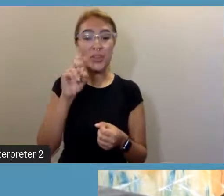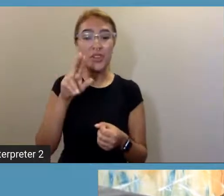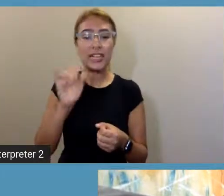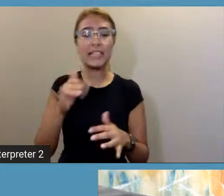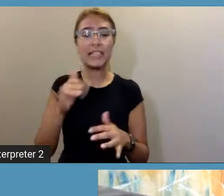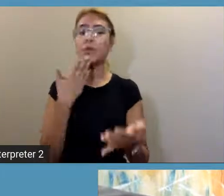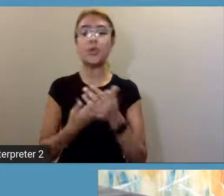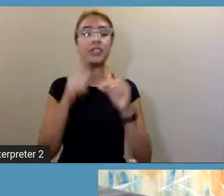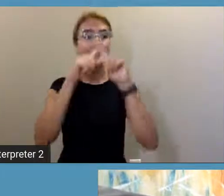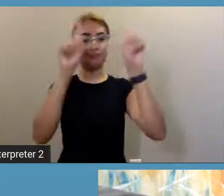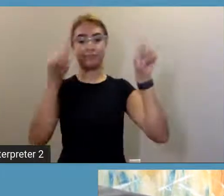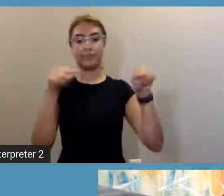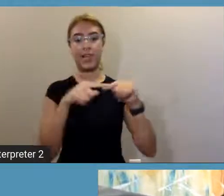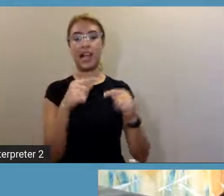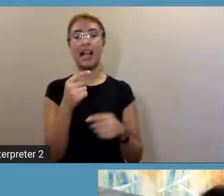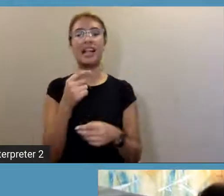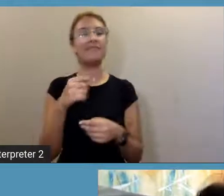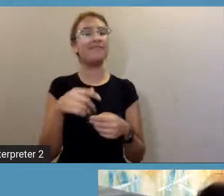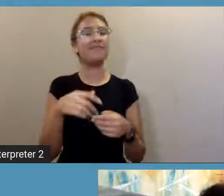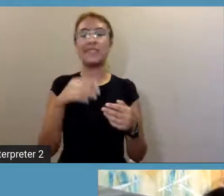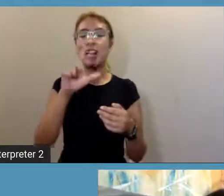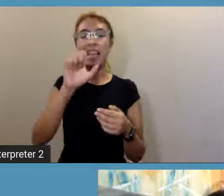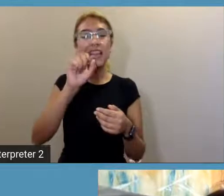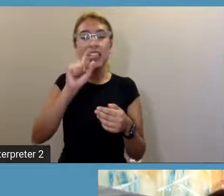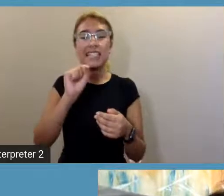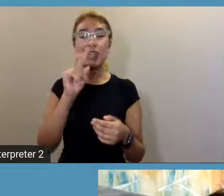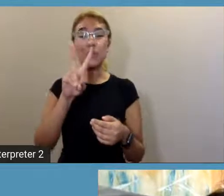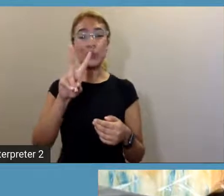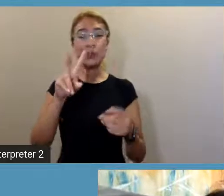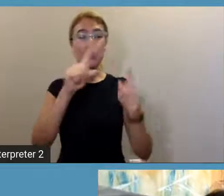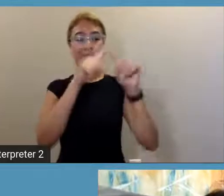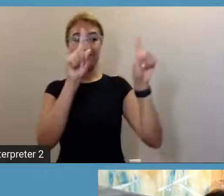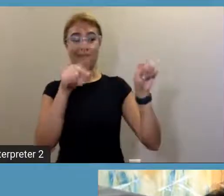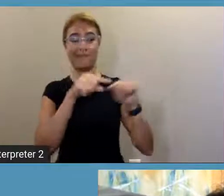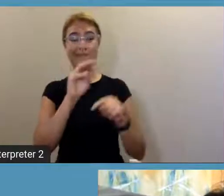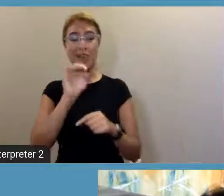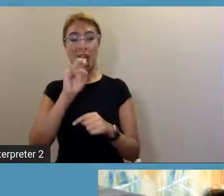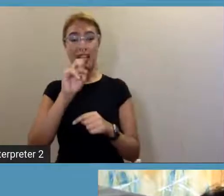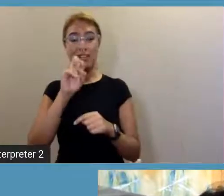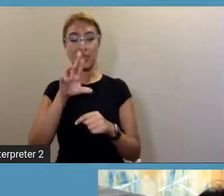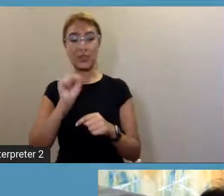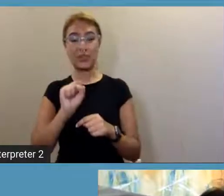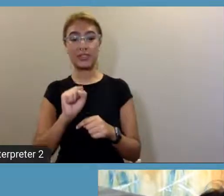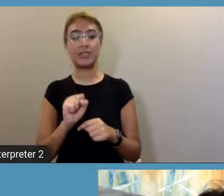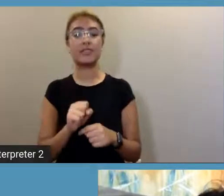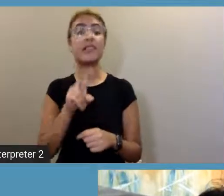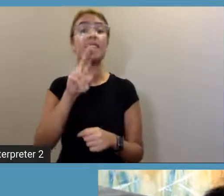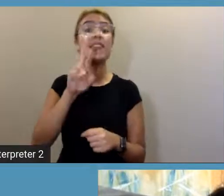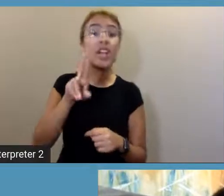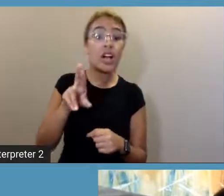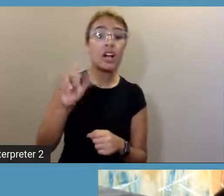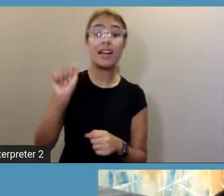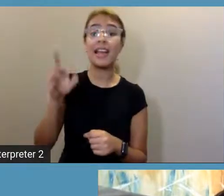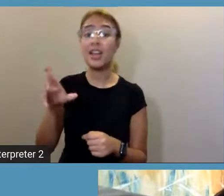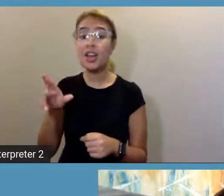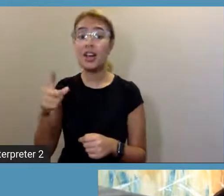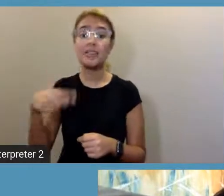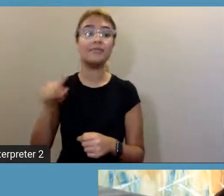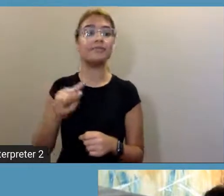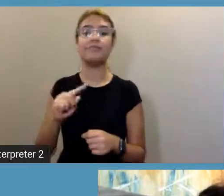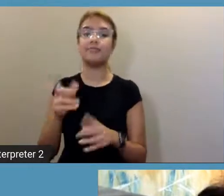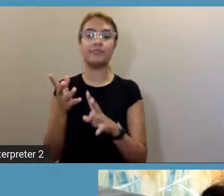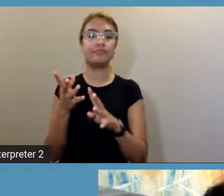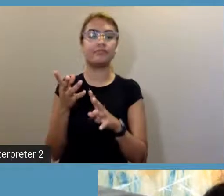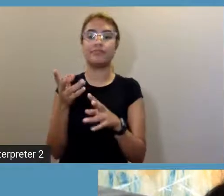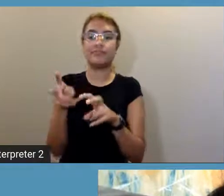least 2 monitors for that. Well, that's a personal recommendation. I think that's pretty much. And VR and AR are derived from Unreal Engine, basically.